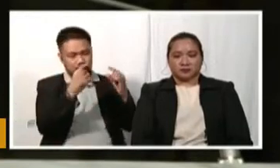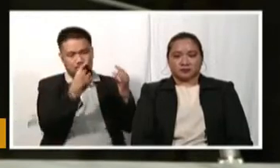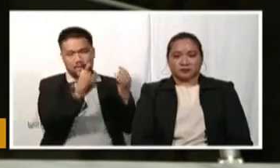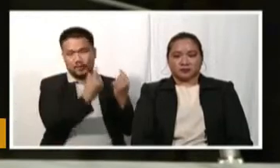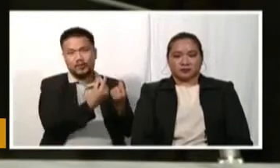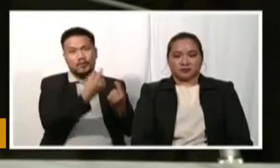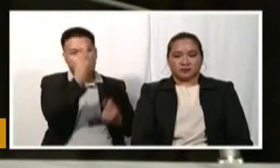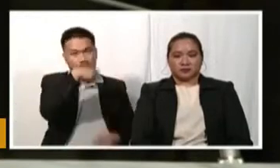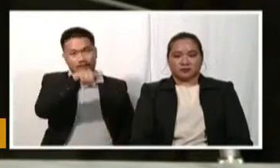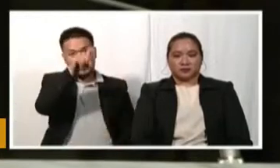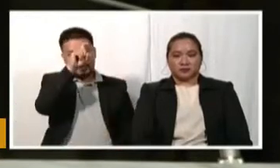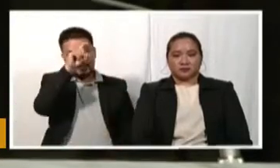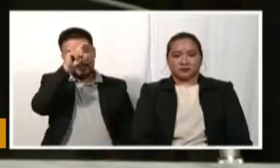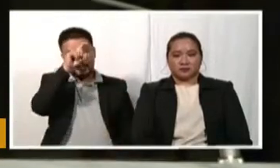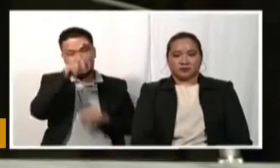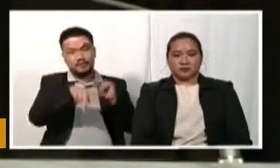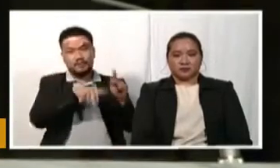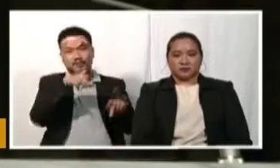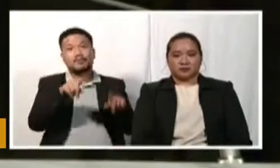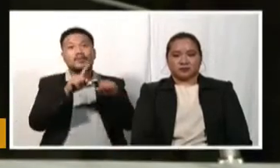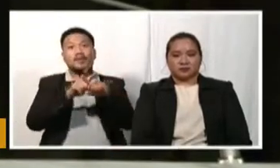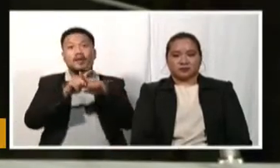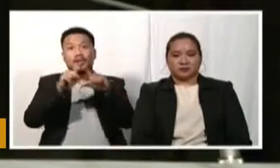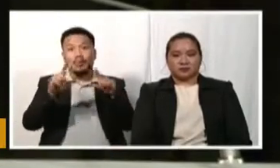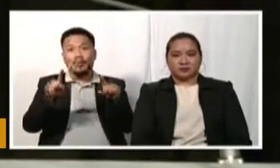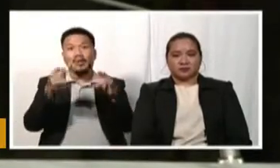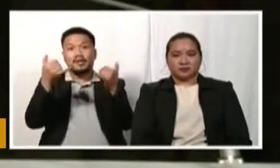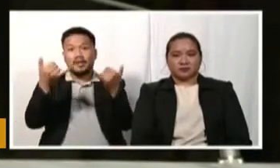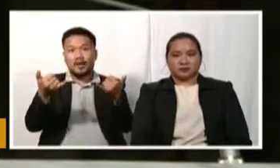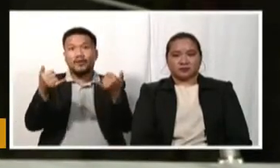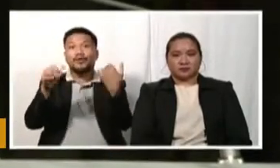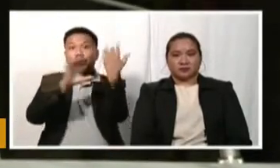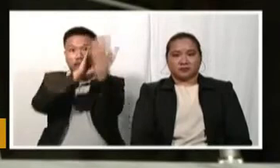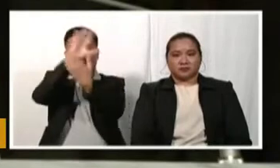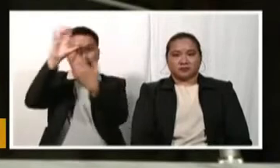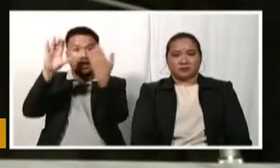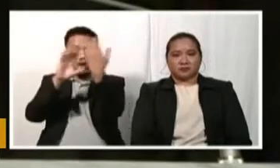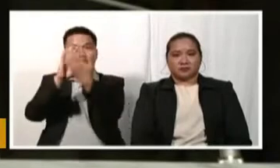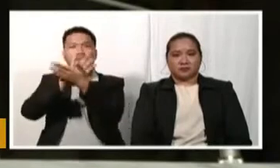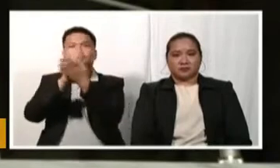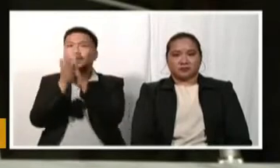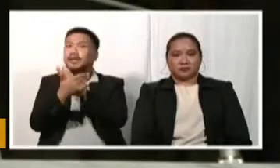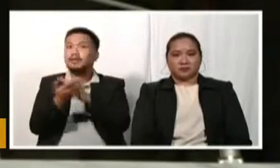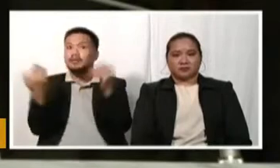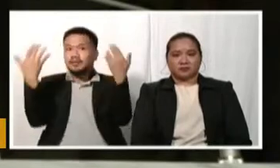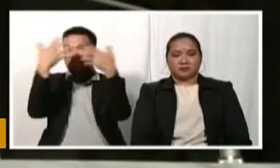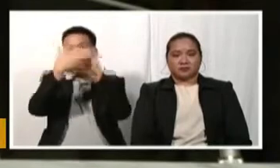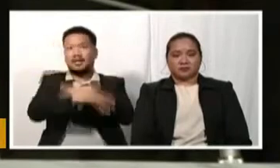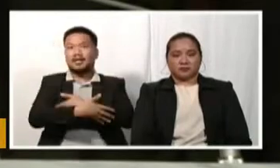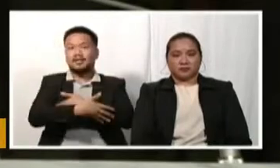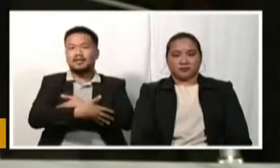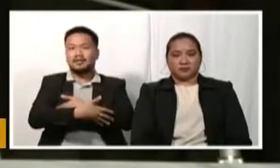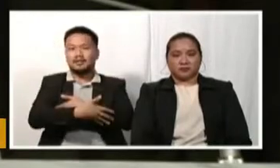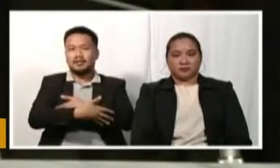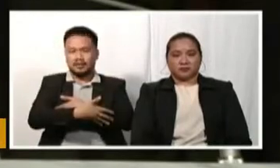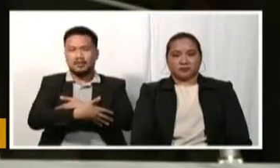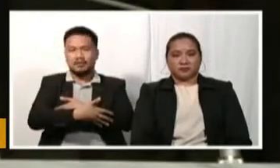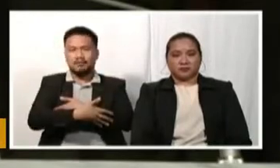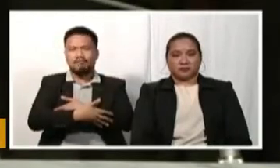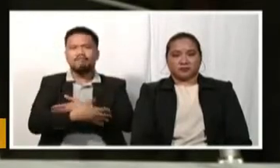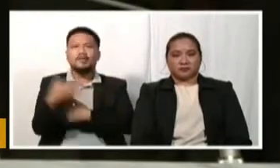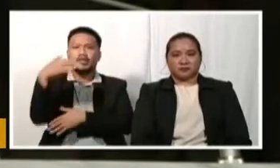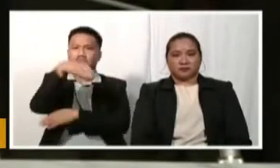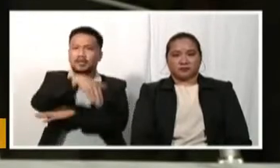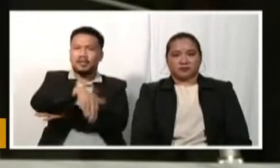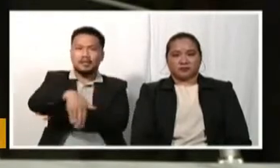Israel. But the cloud now became dark, and thus the night passed